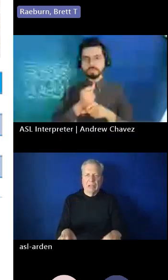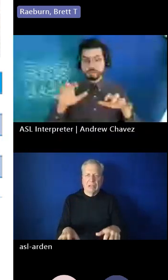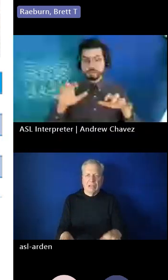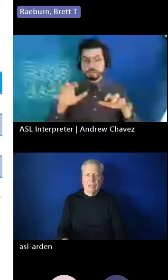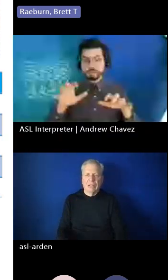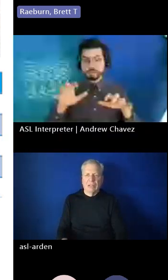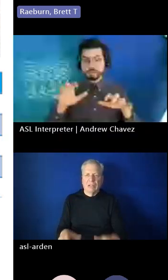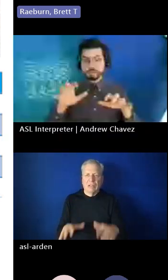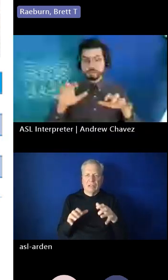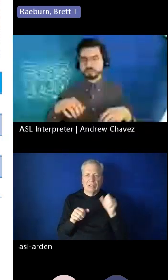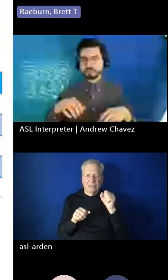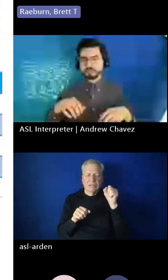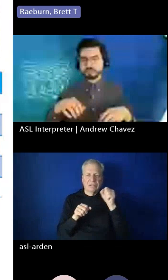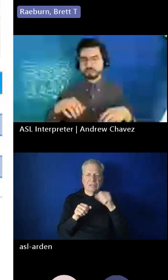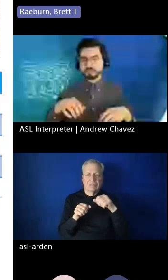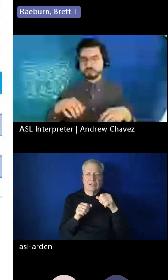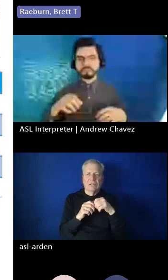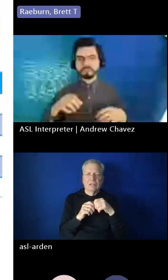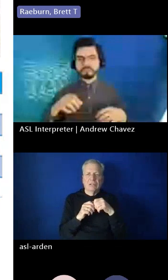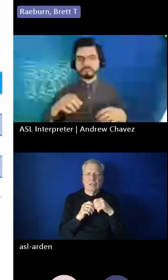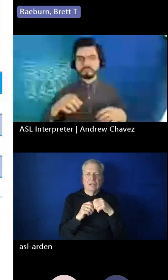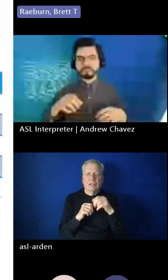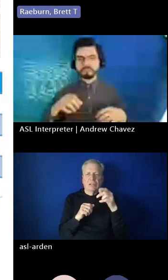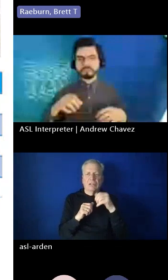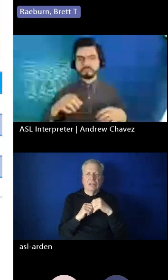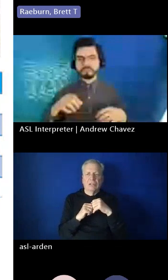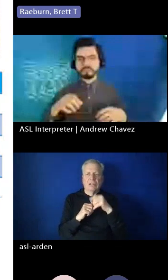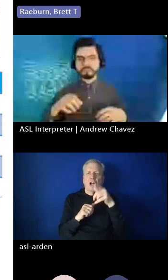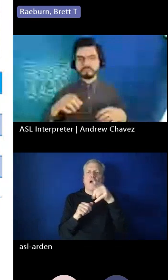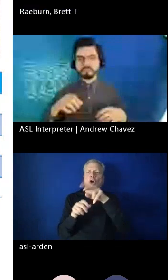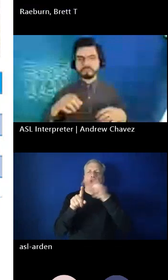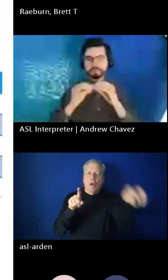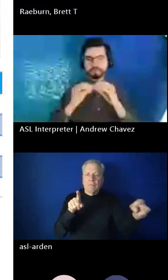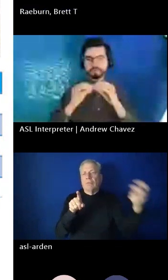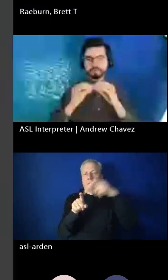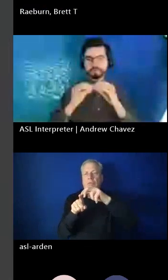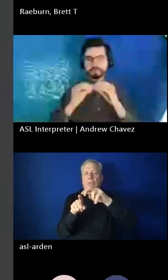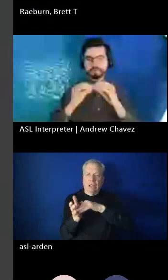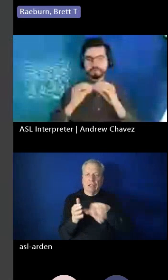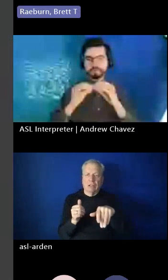helping keep the cheatgrass down and helping that population.